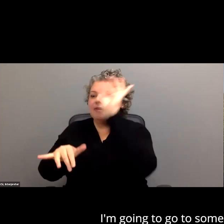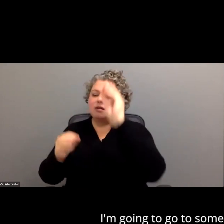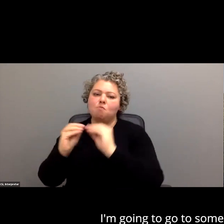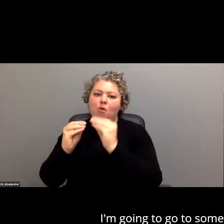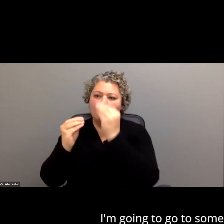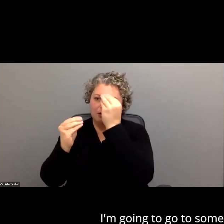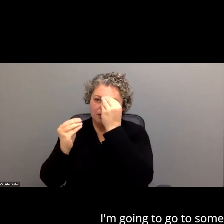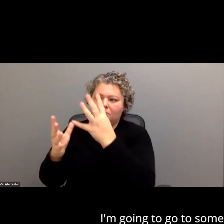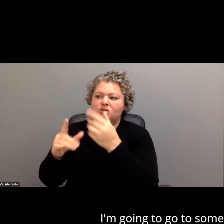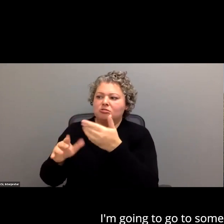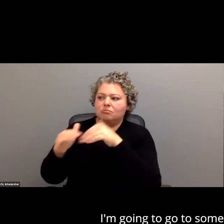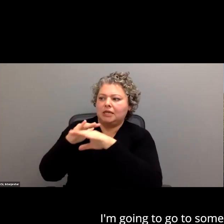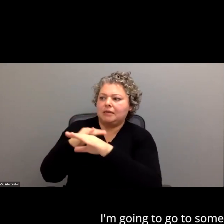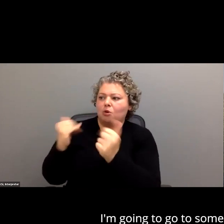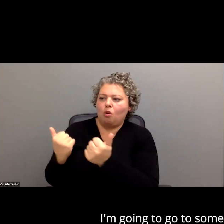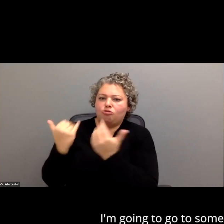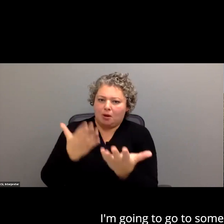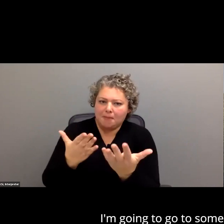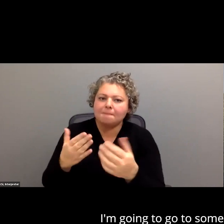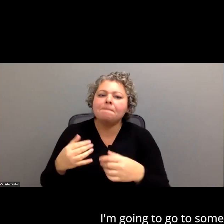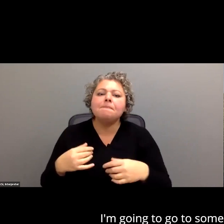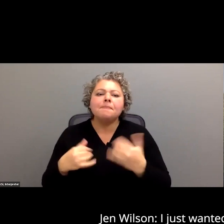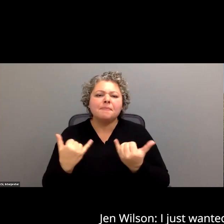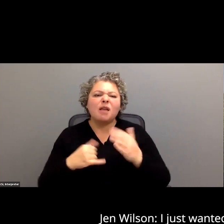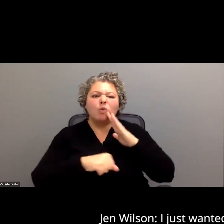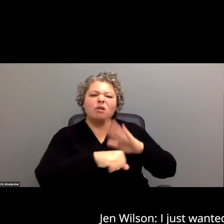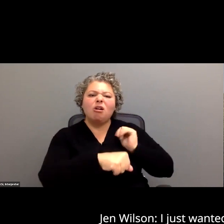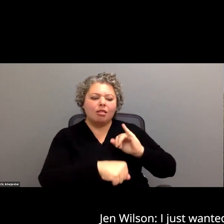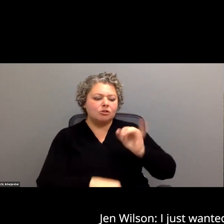I'm going to go to someone with a raised hand, Jen Wilson.